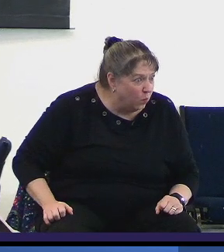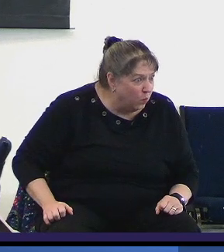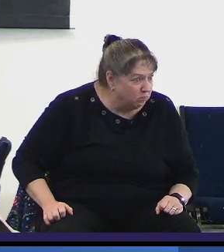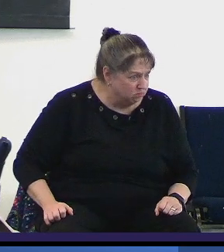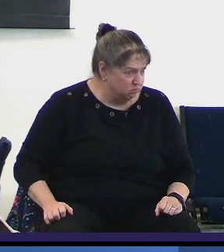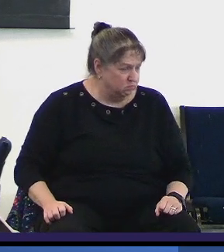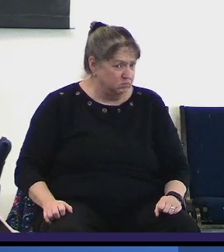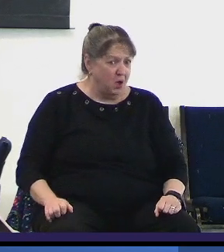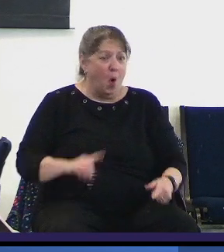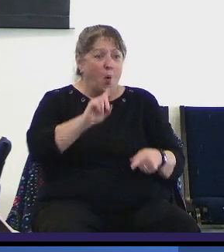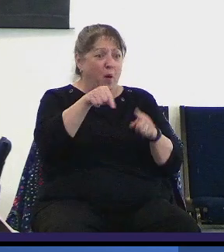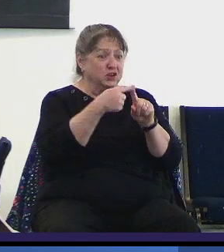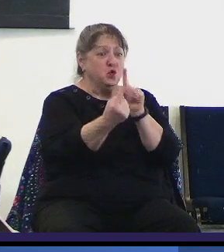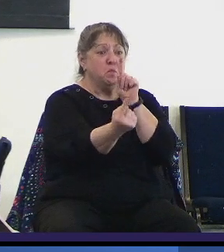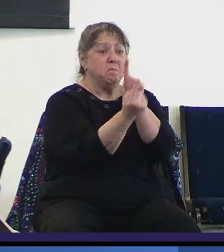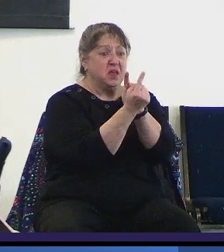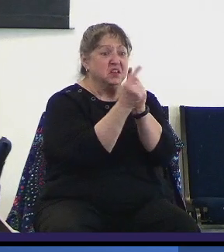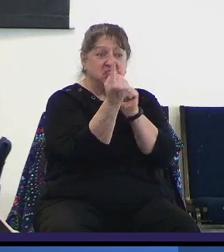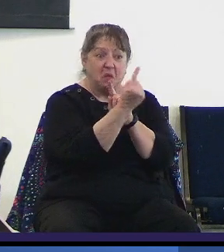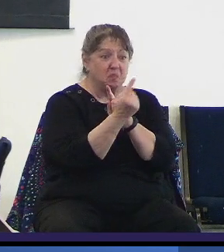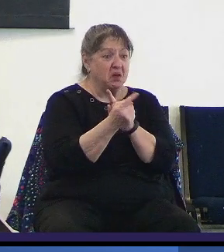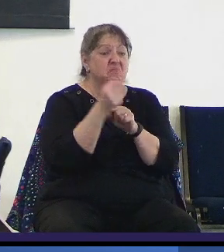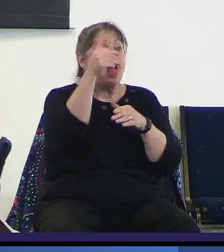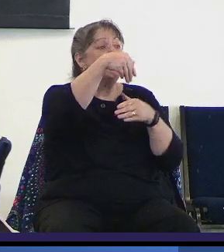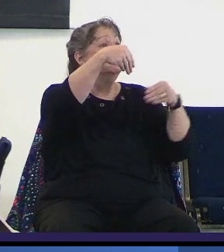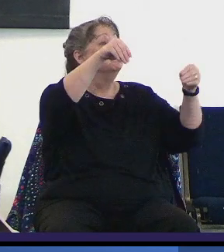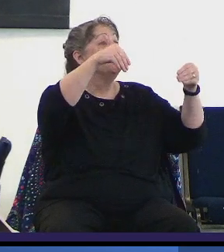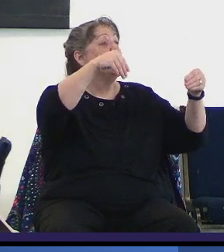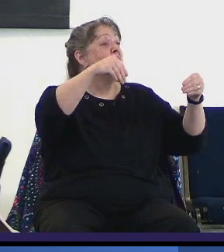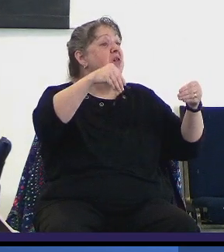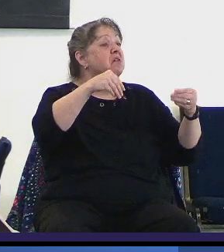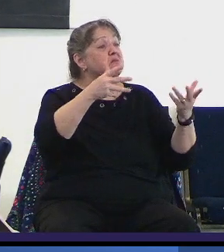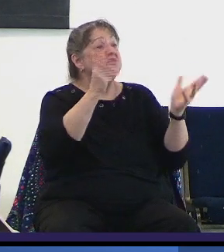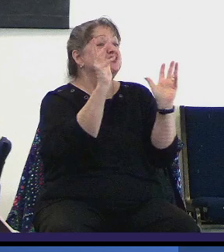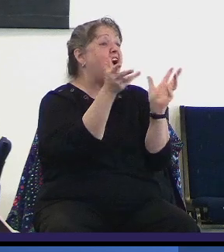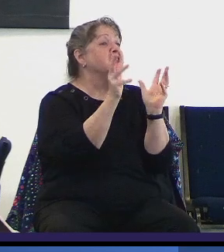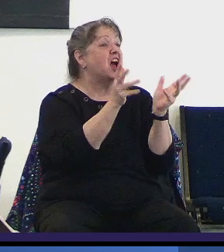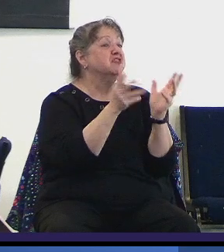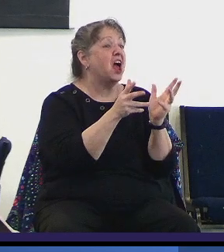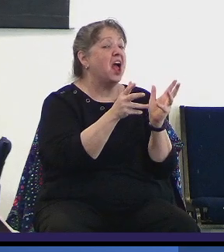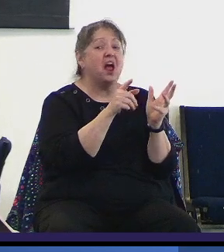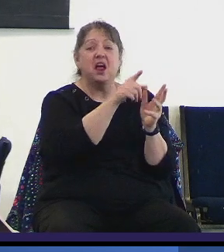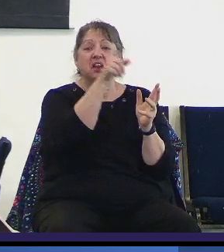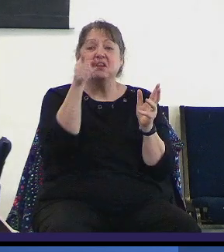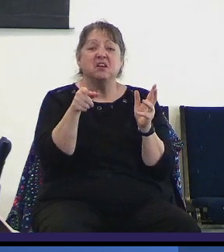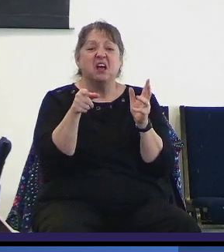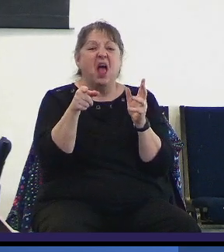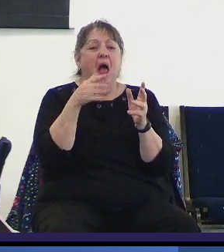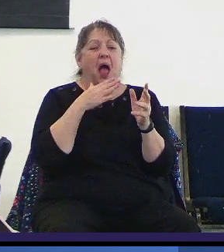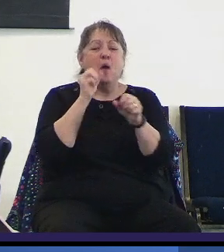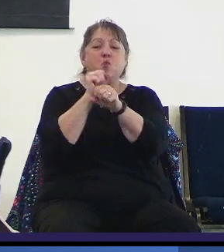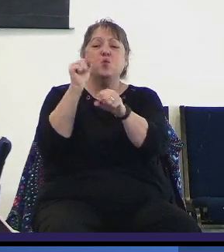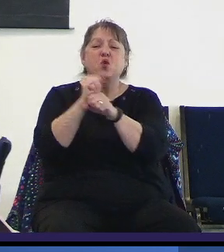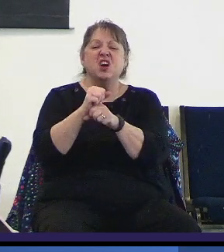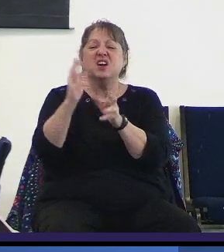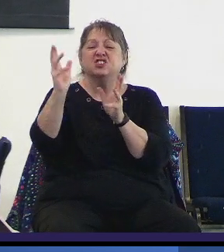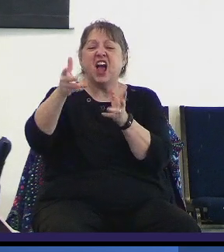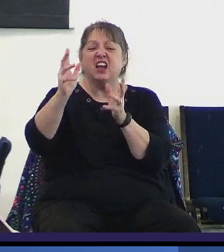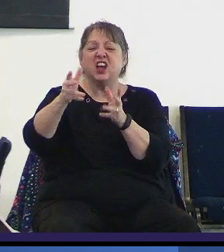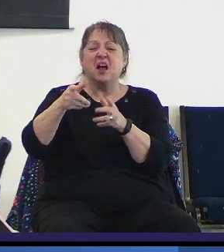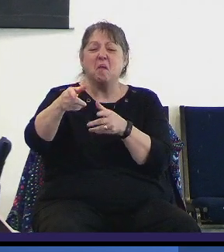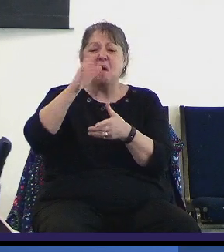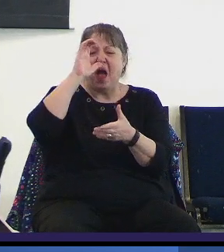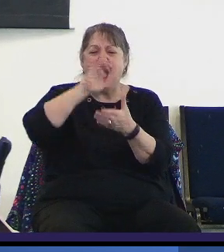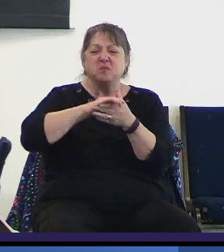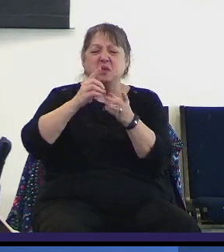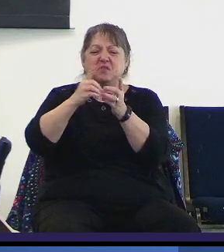conversations you have with people, someone at the supermarket line, someone crying the blues at your job because the husband is